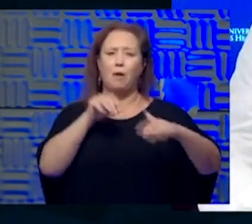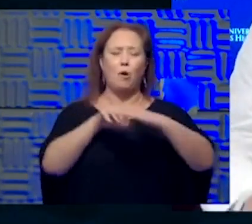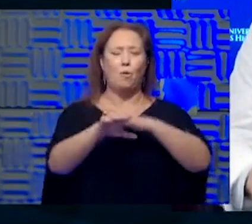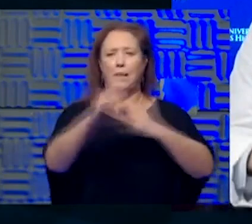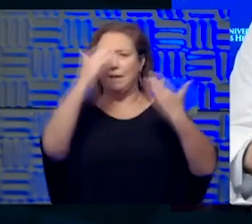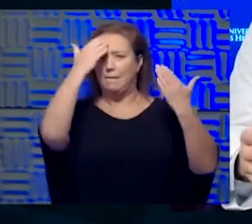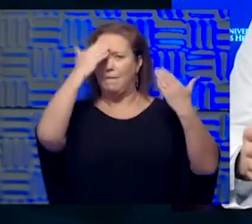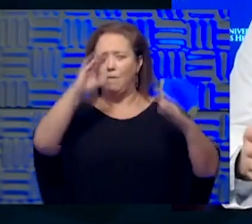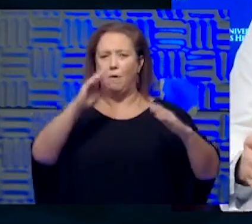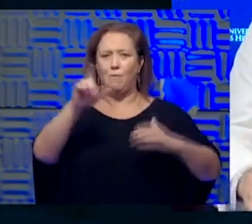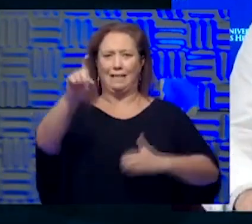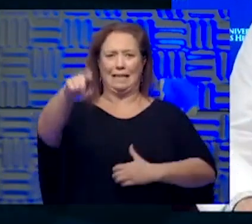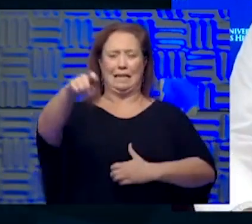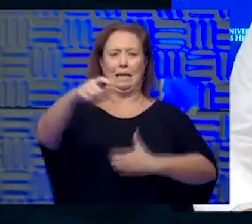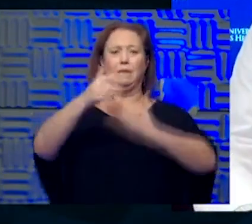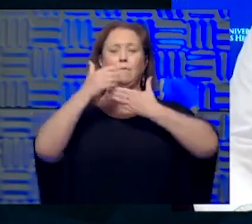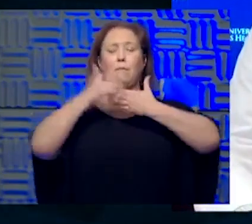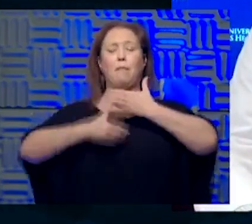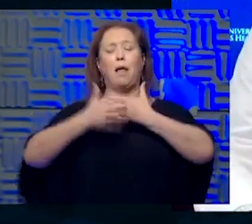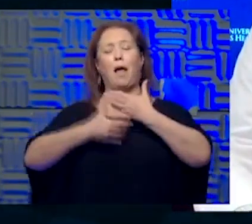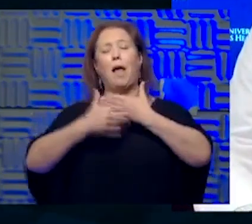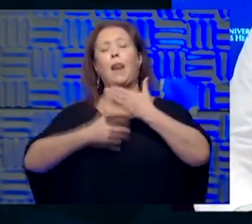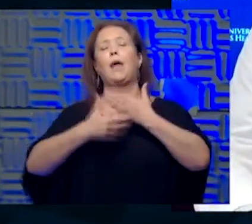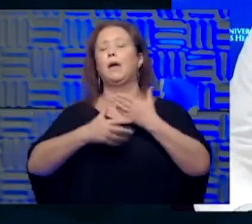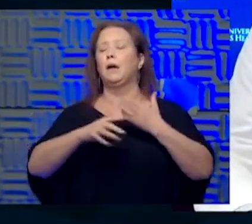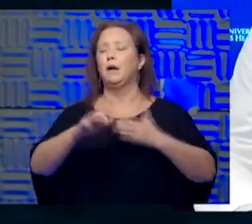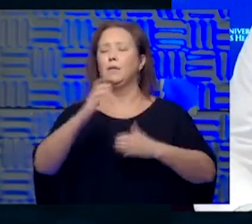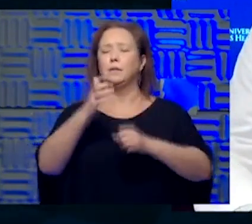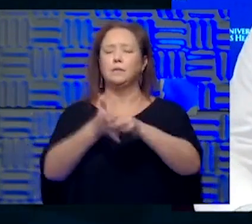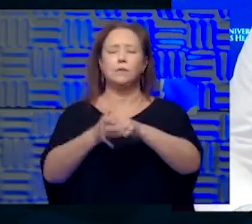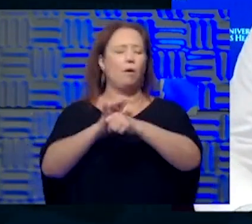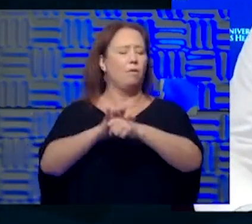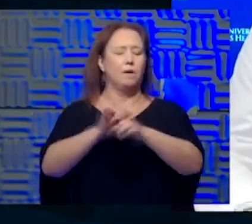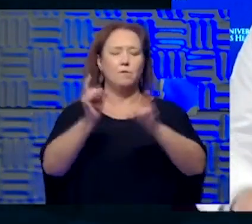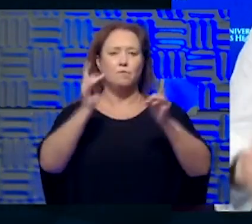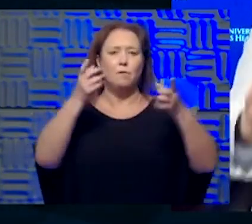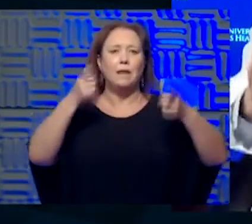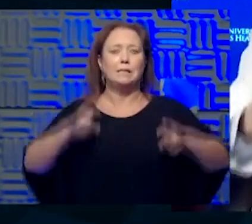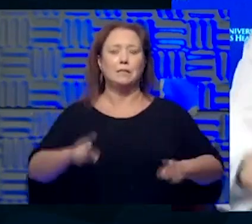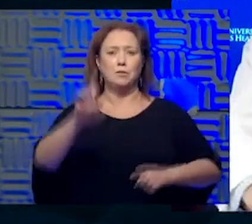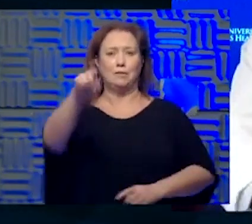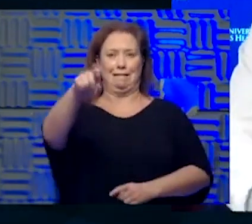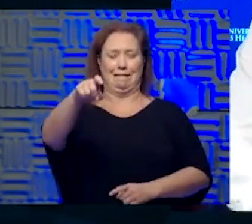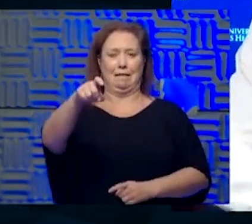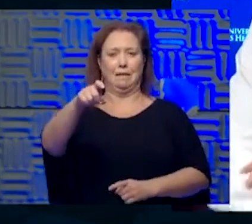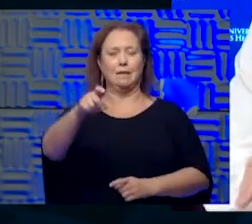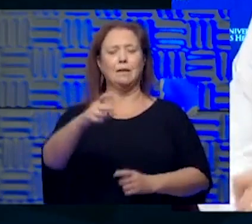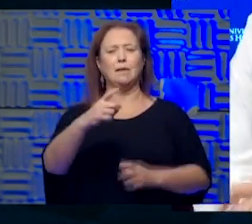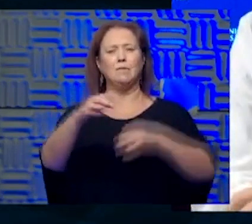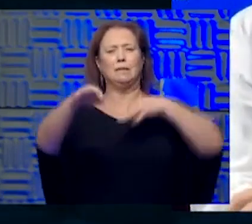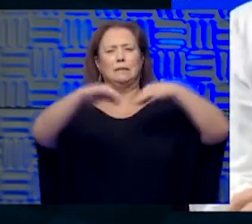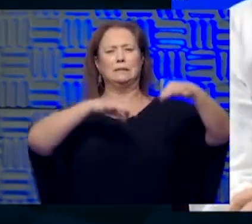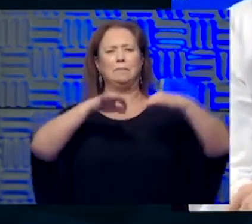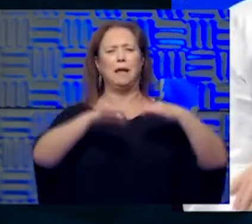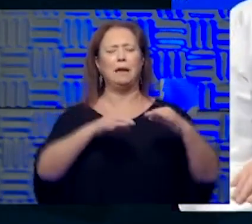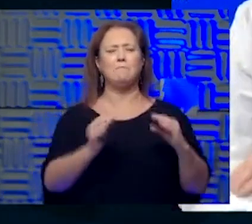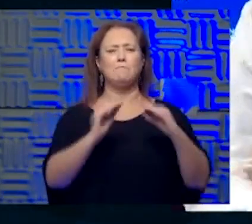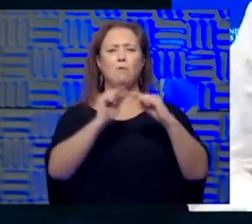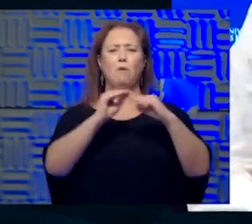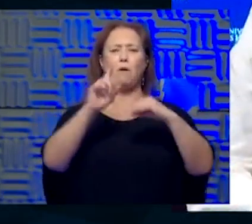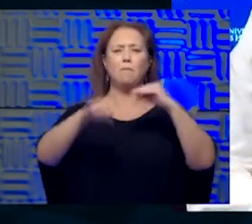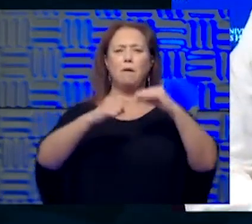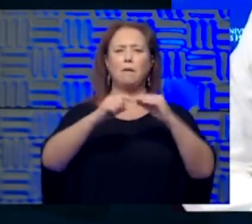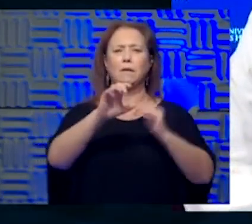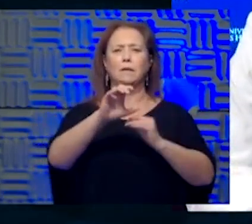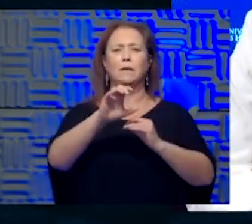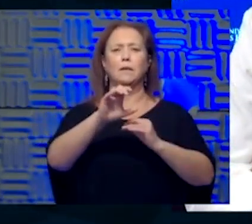knowing necessarily the need for it. But wow, with this COVID crisis, there is a significant need. Chelsea, talk to us a little bit about some of the things that the Community